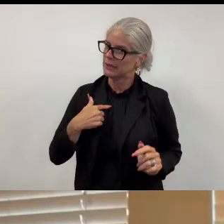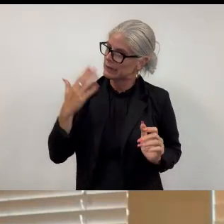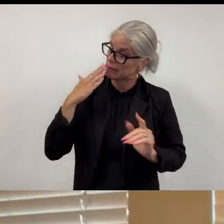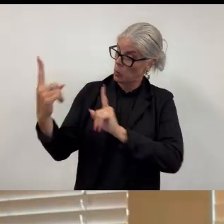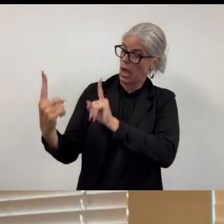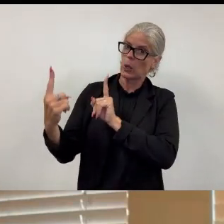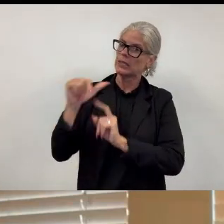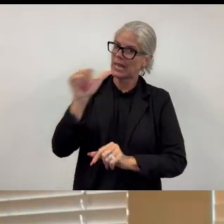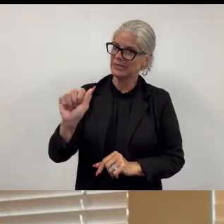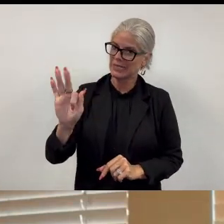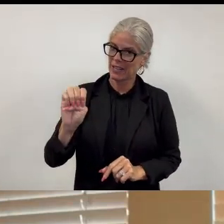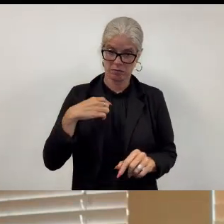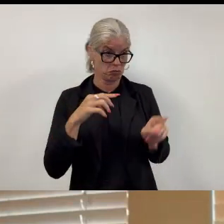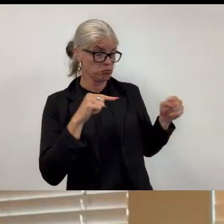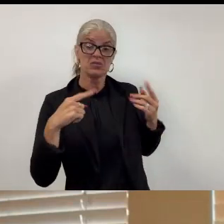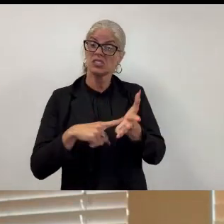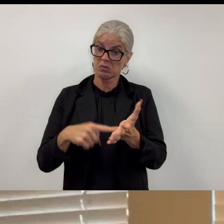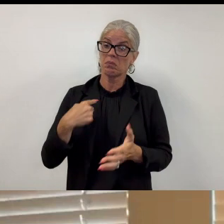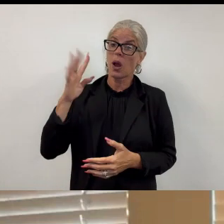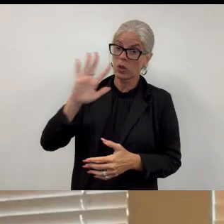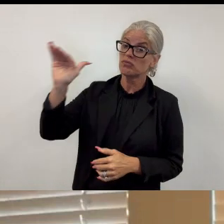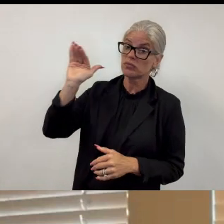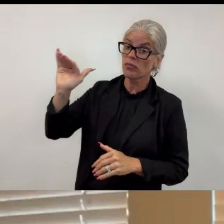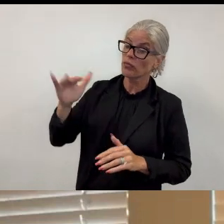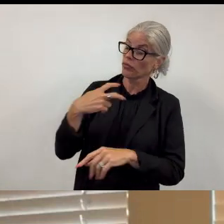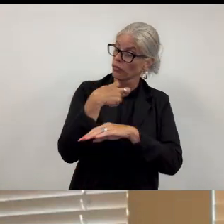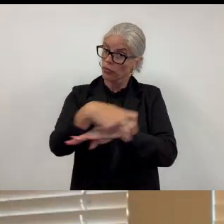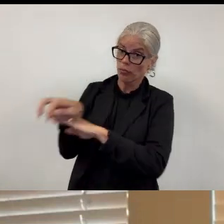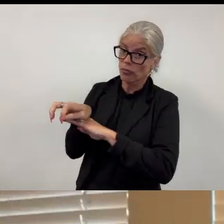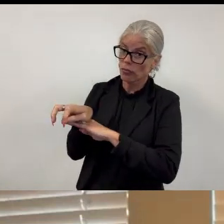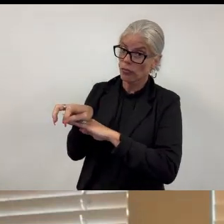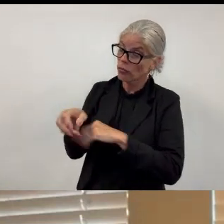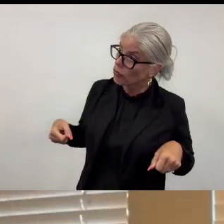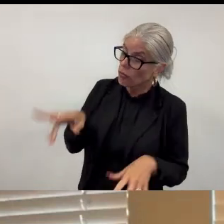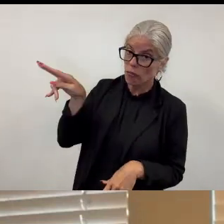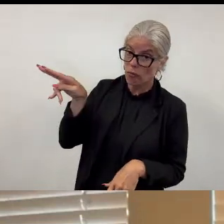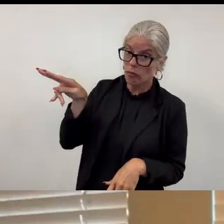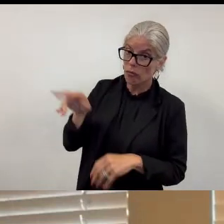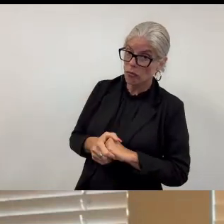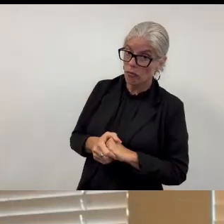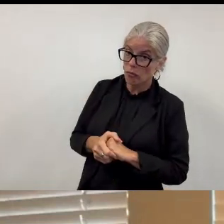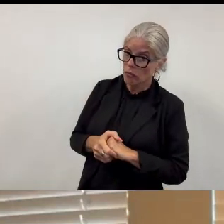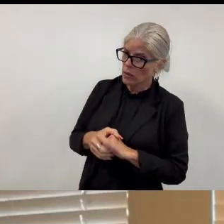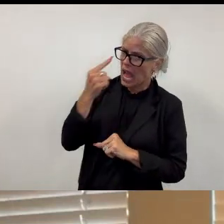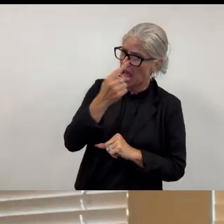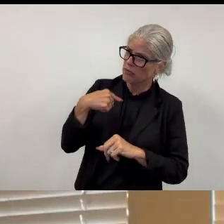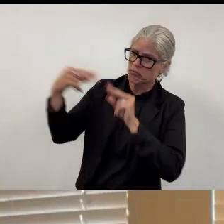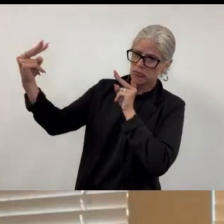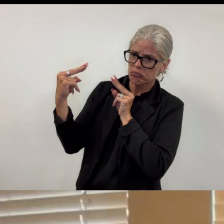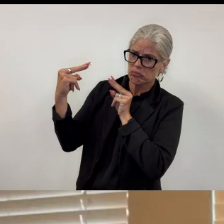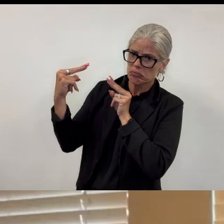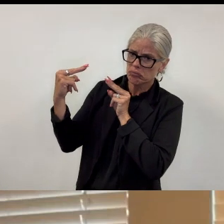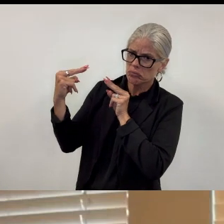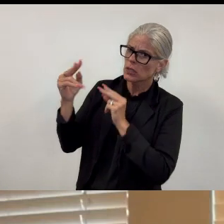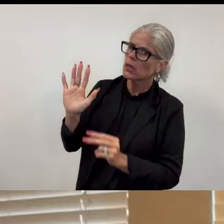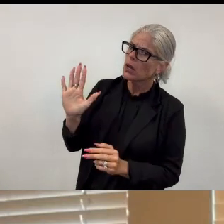might encounter a confrontation that I could not handle, I will actually pause dead in my tracks and ask that person while